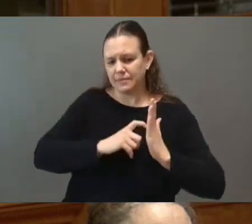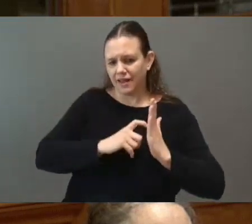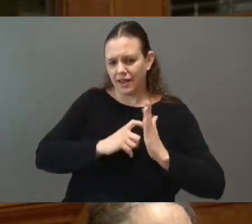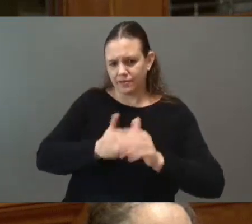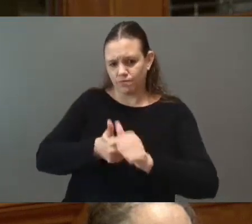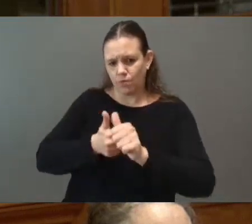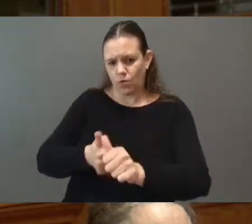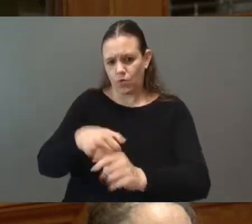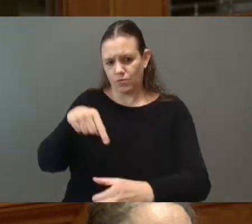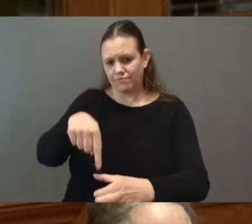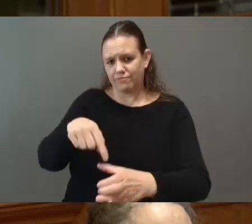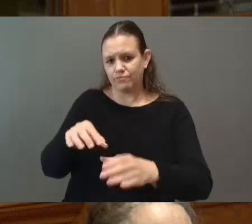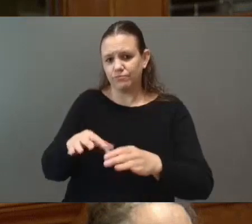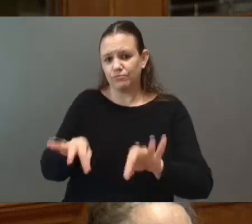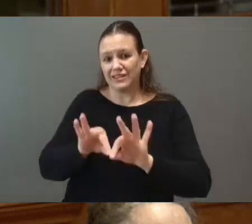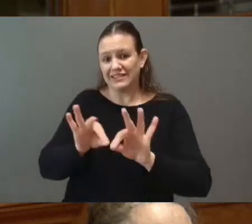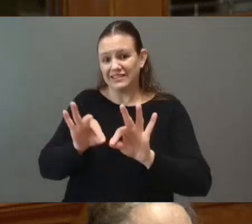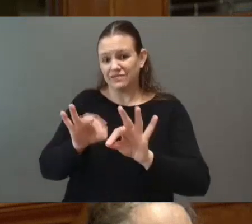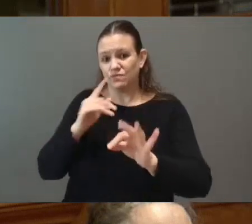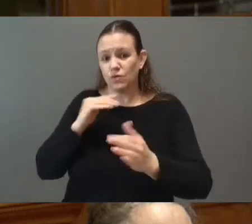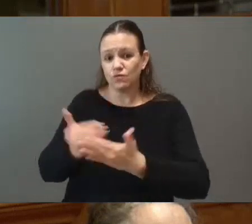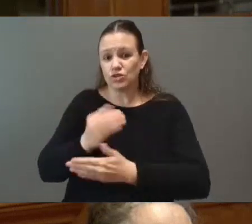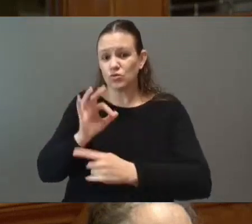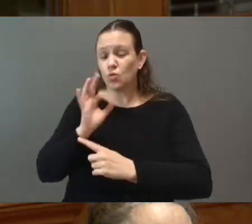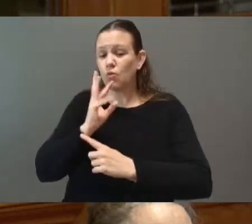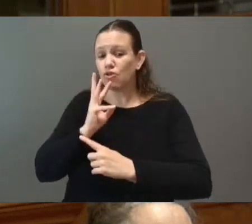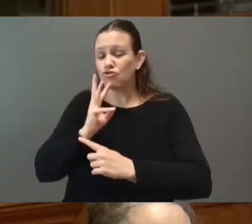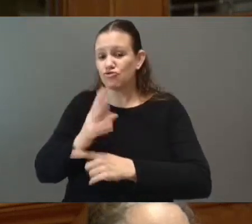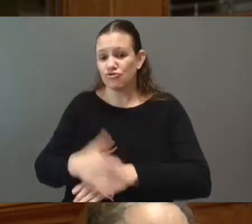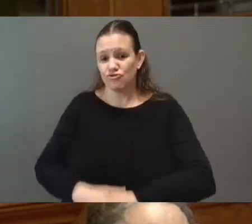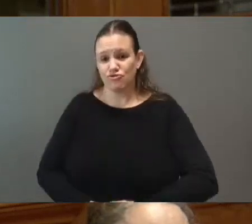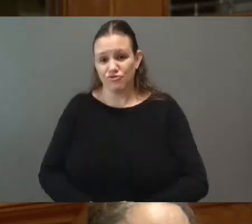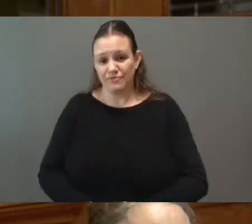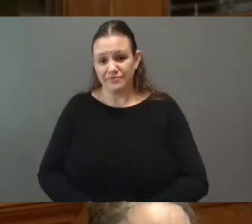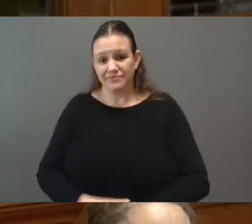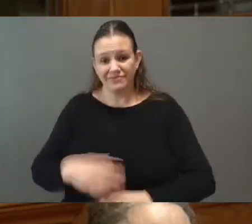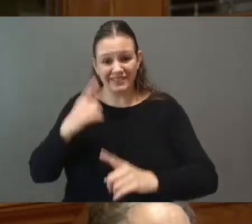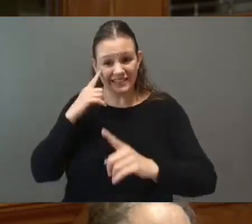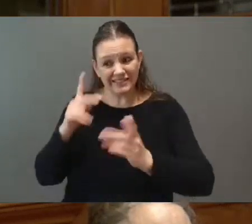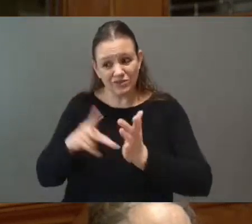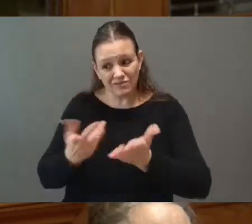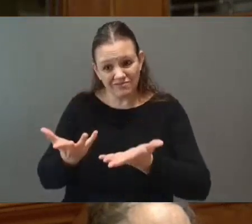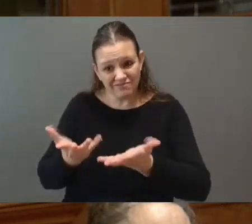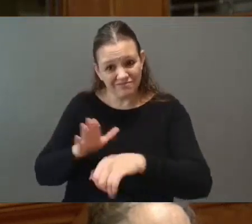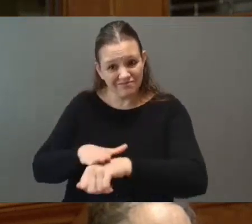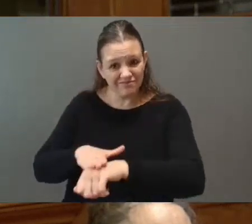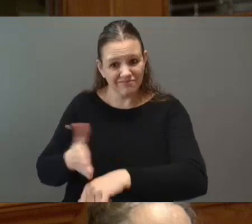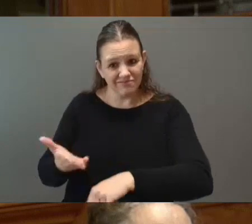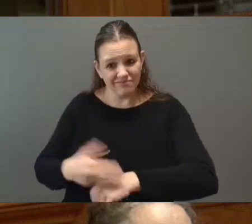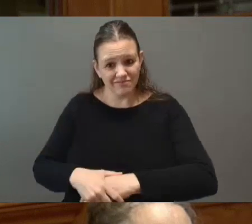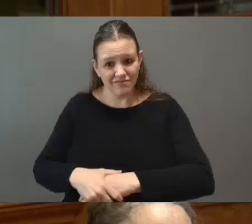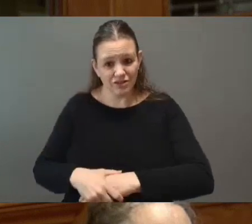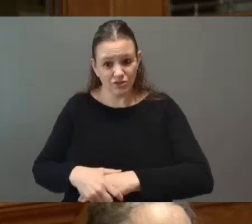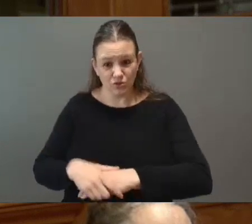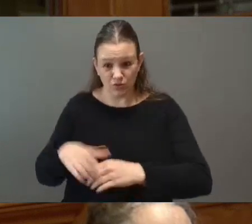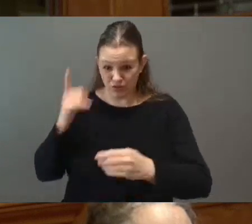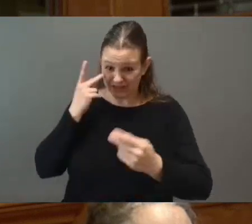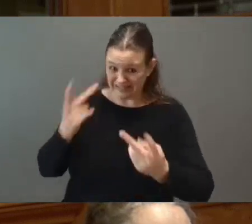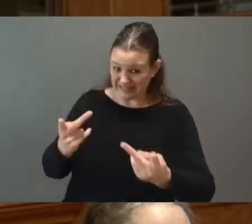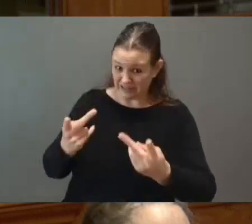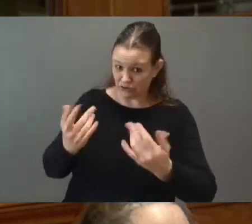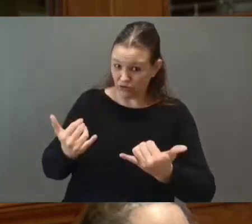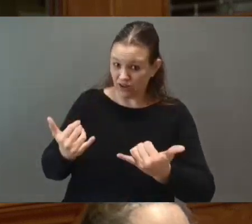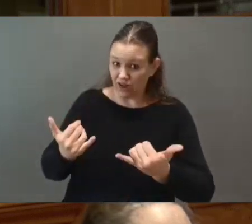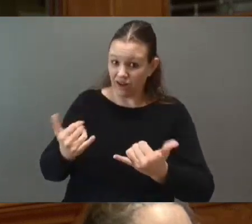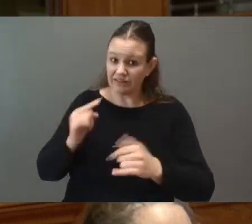is to the Premier. How does he square the fact that we're in severe drought with his government being hell-bent on